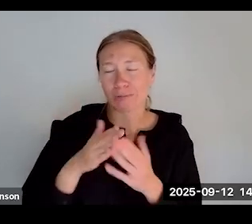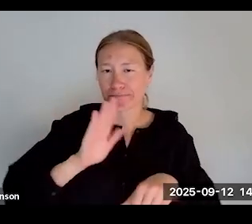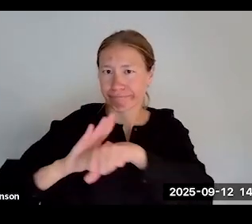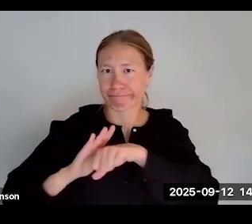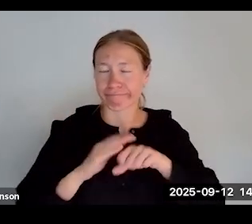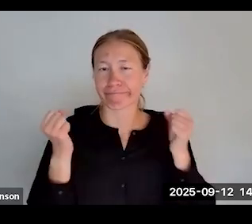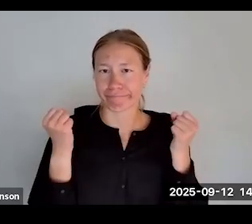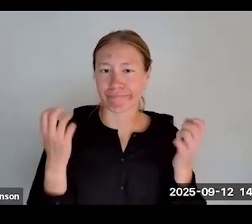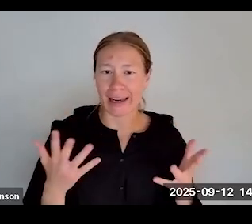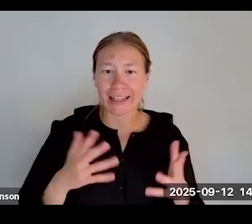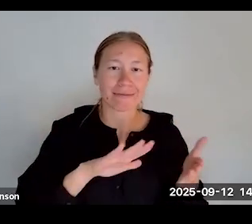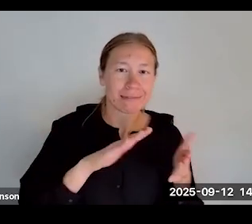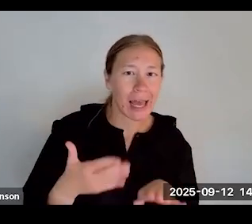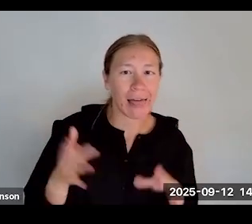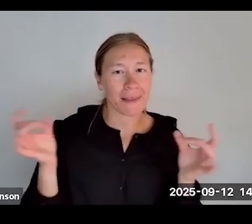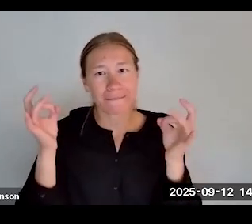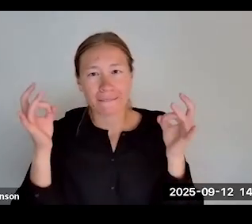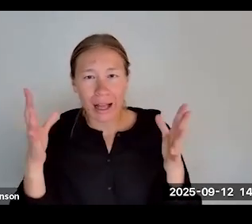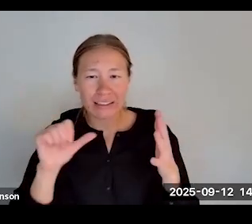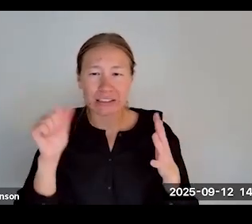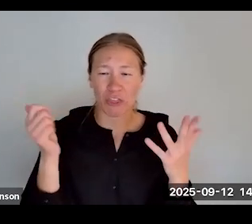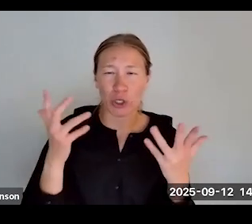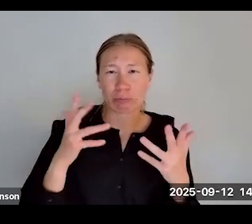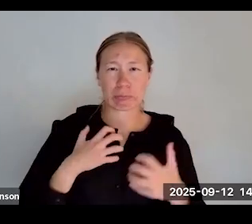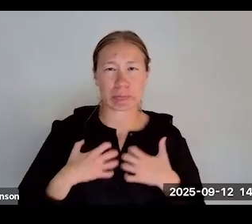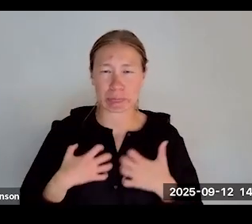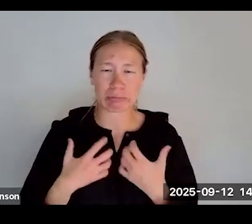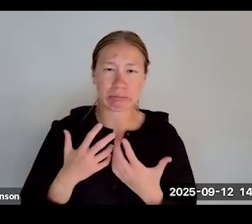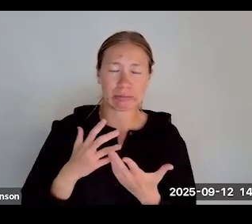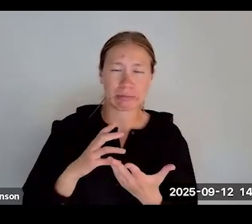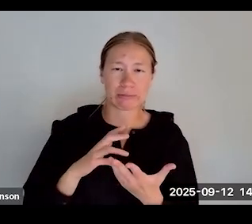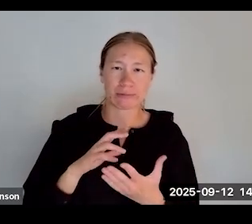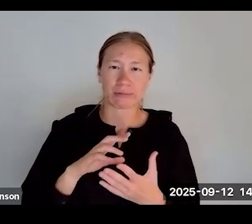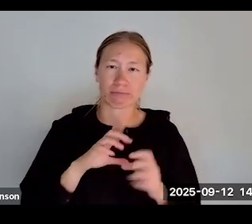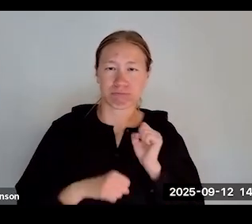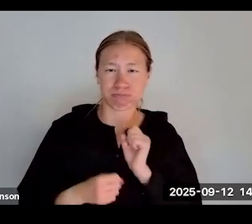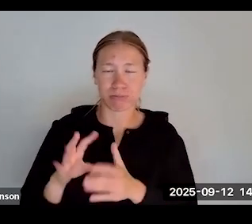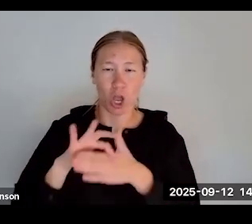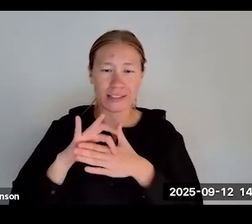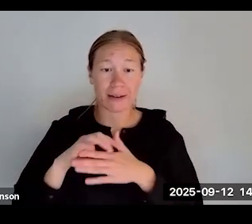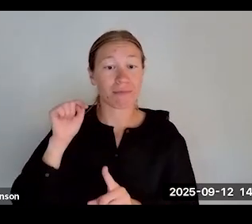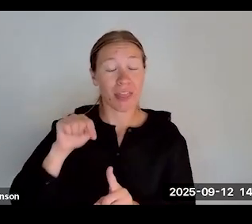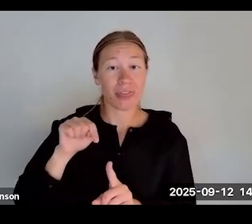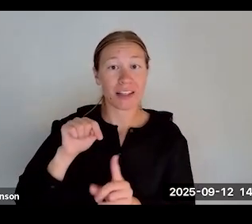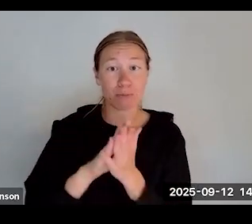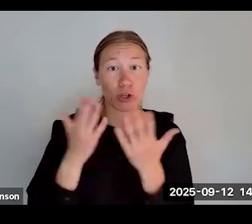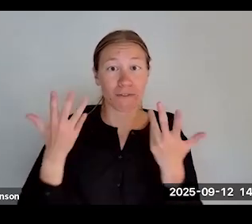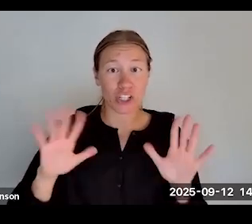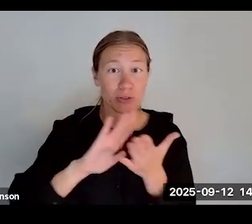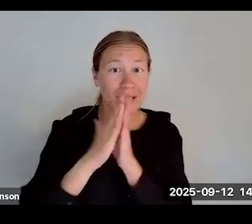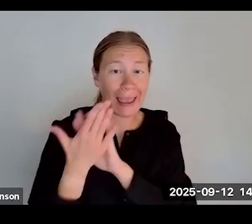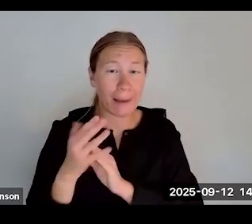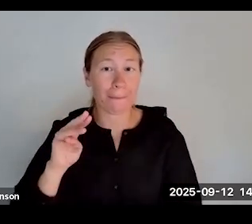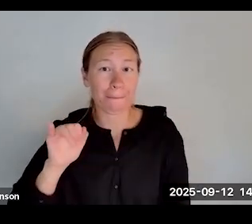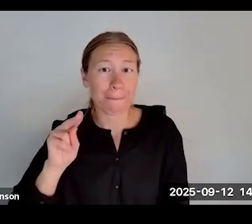and violence and other explicit imagery and disturbing content. The Stand was adapted into a miniseries on